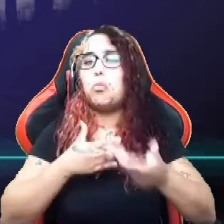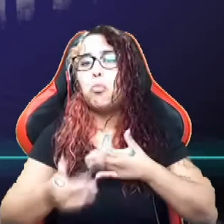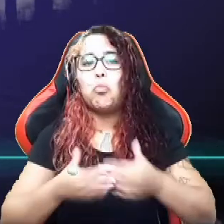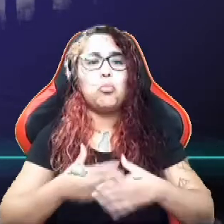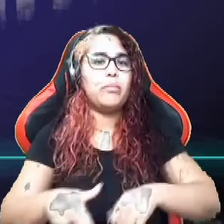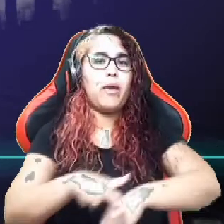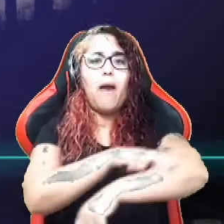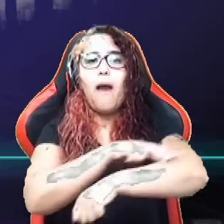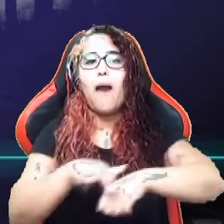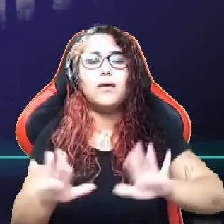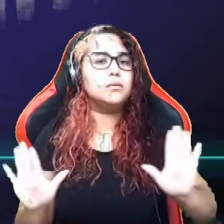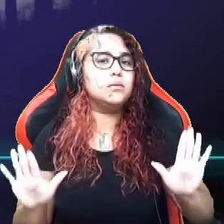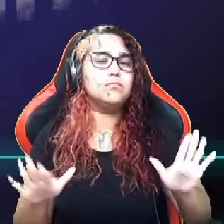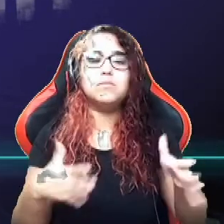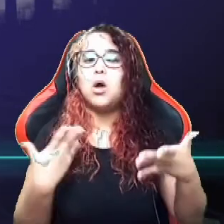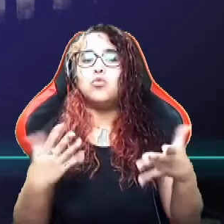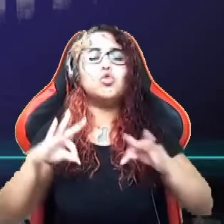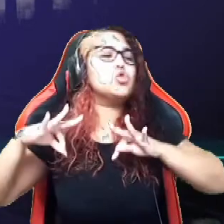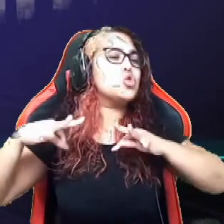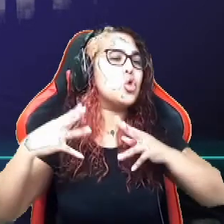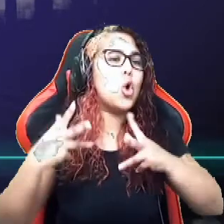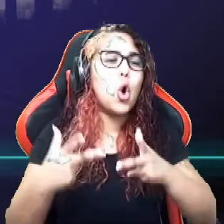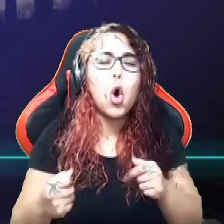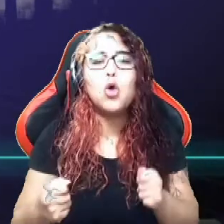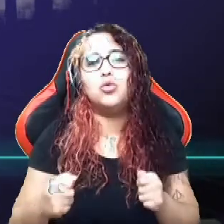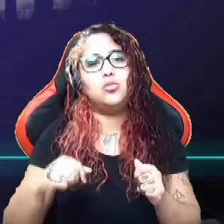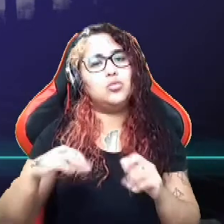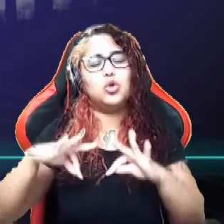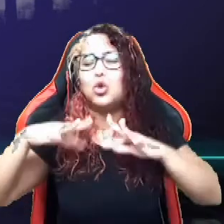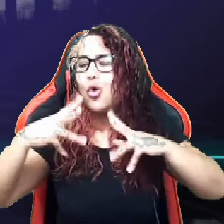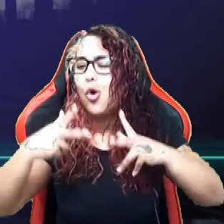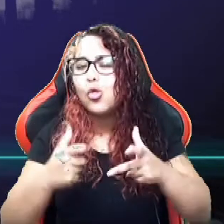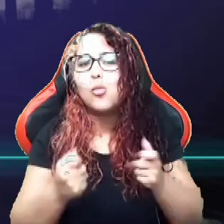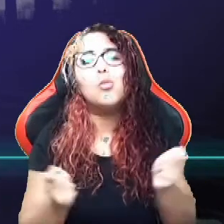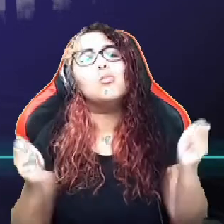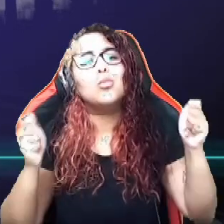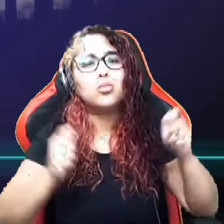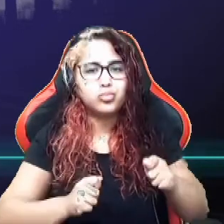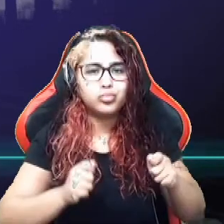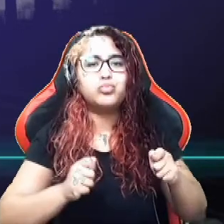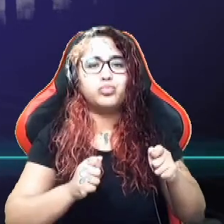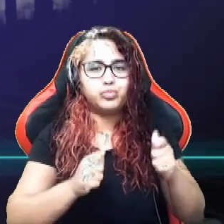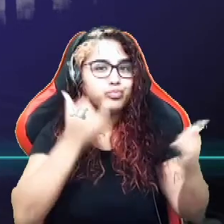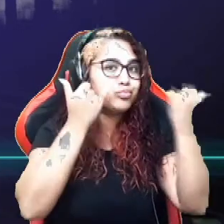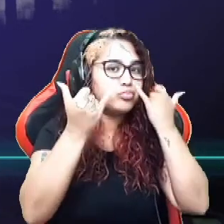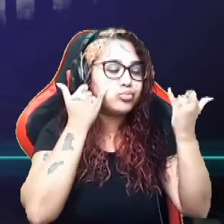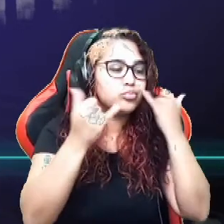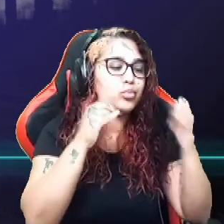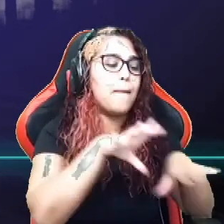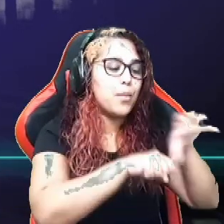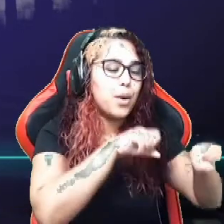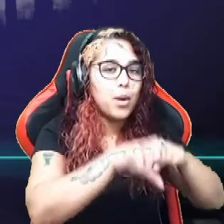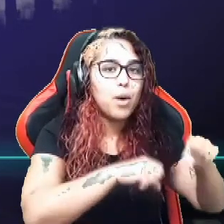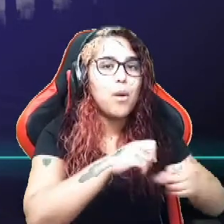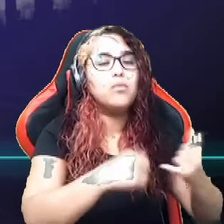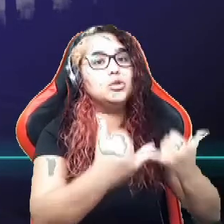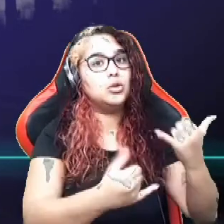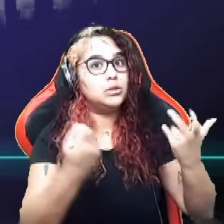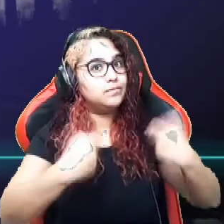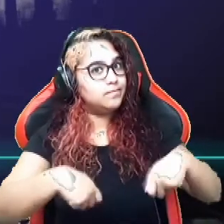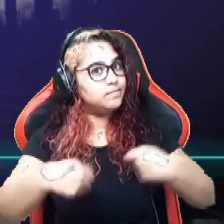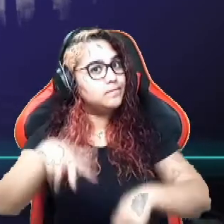and profiles and races are playing games. Everyone is a potential consumer.